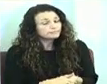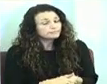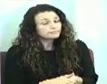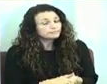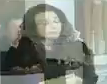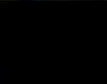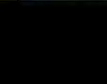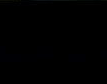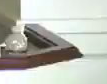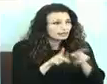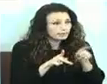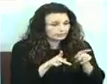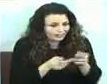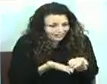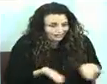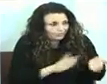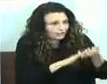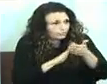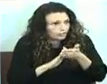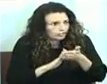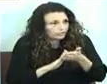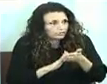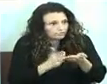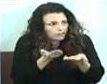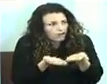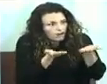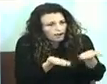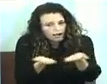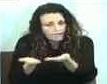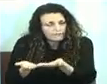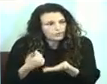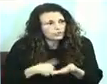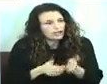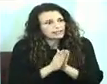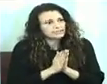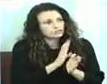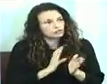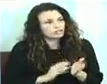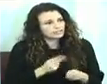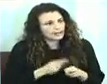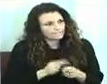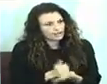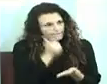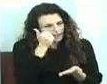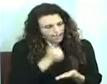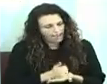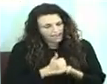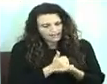our community that these offers go to. We ask this in Christ's name. Amen.